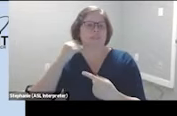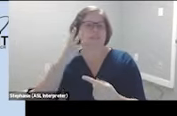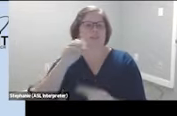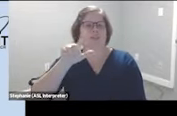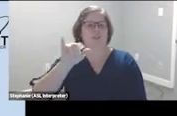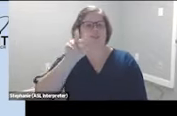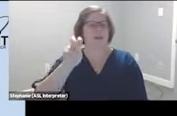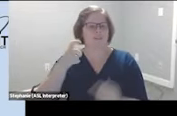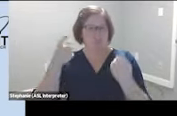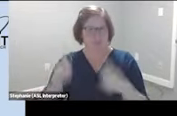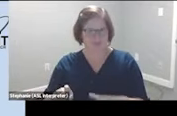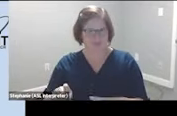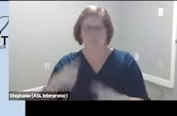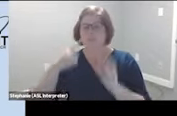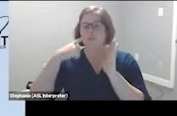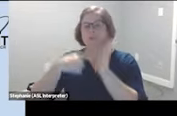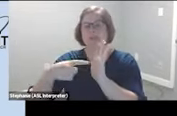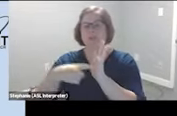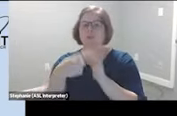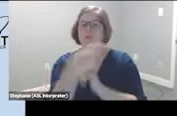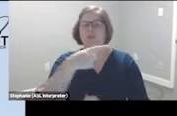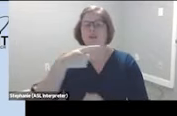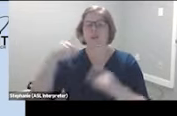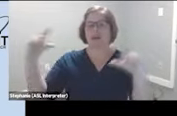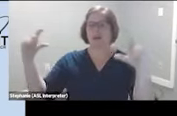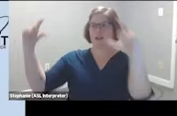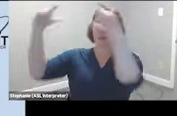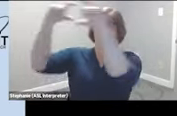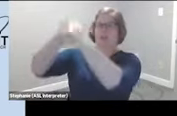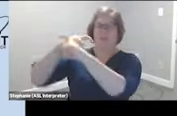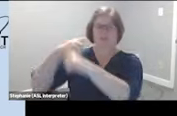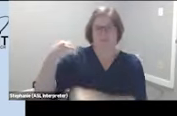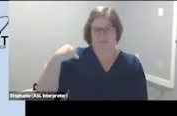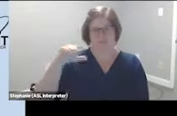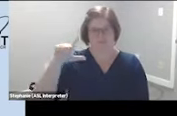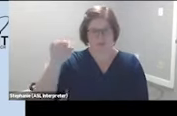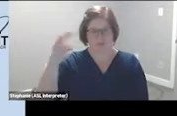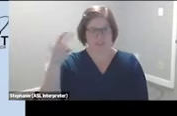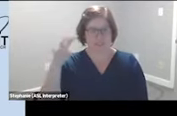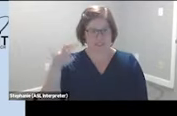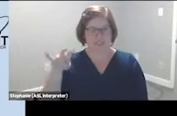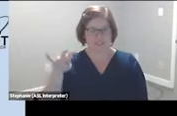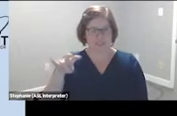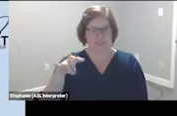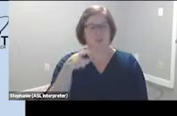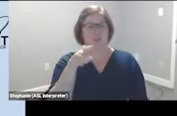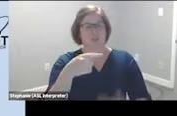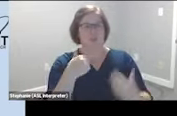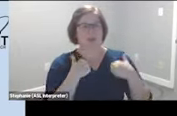of the total solar eclipse of 2017, where we had a